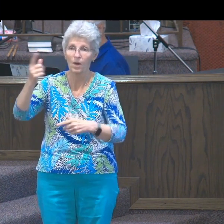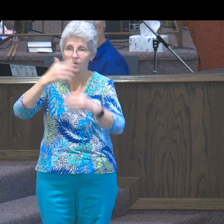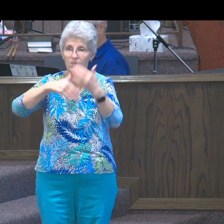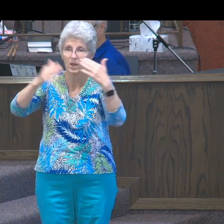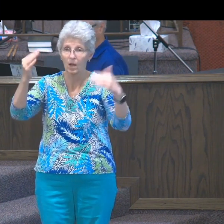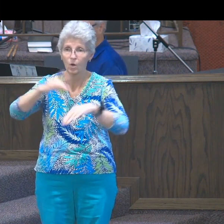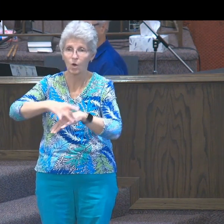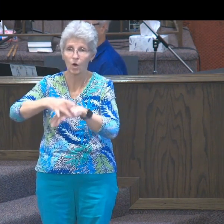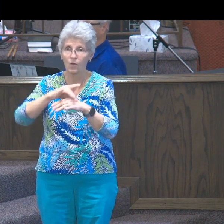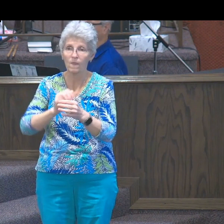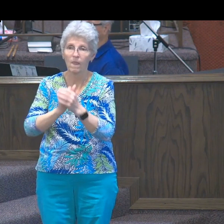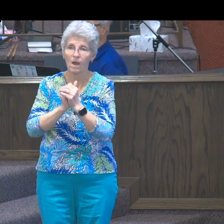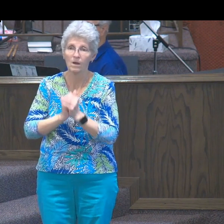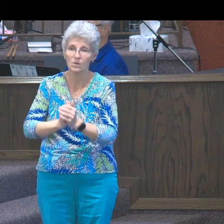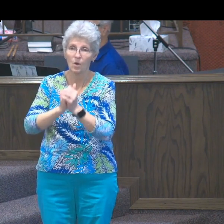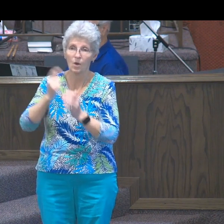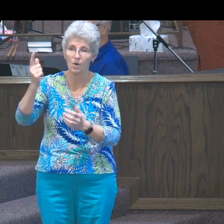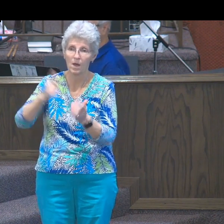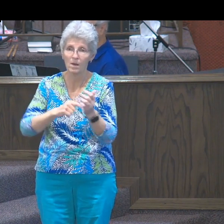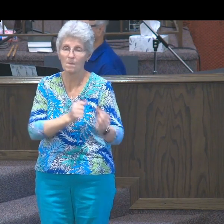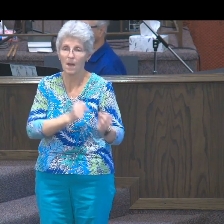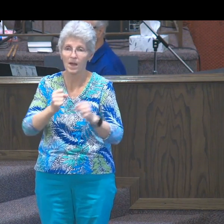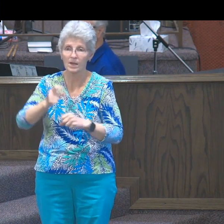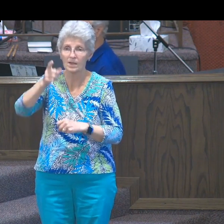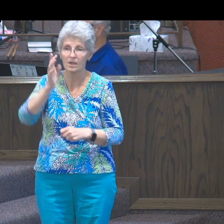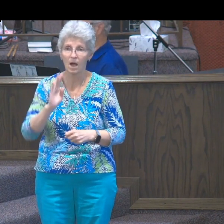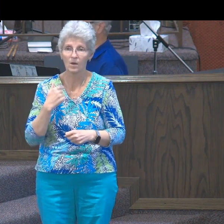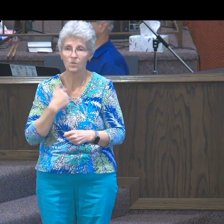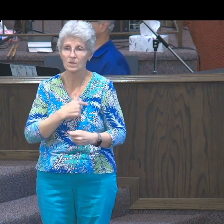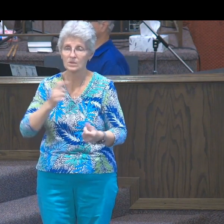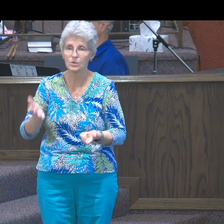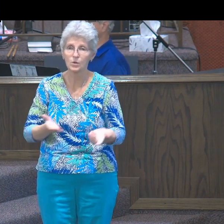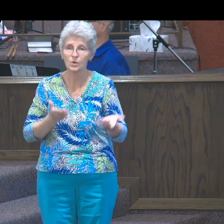Heaven and earth adore him. What a mighty God we